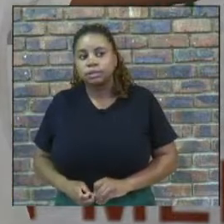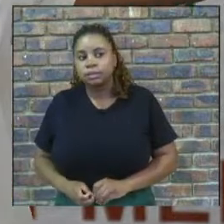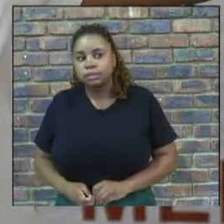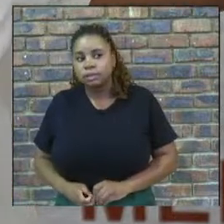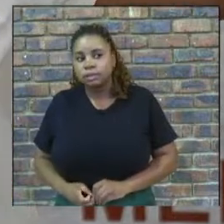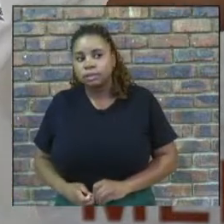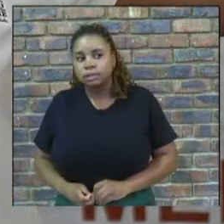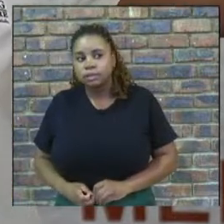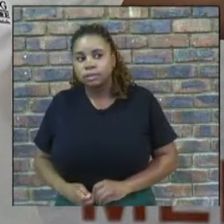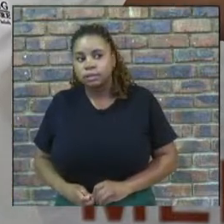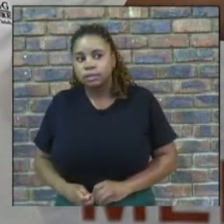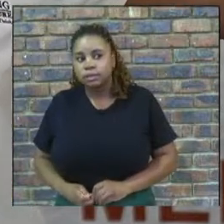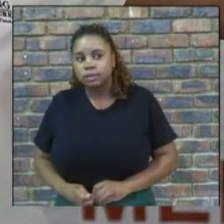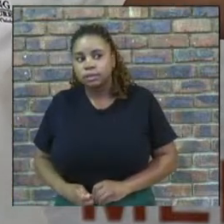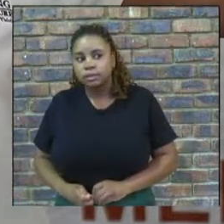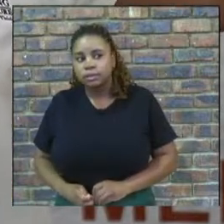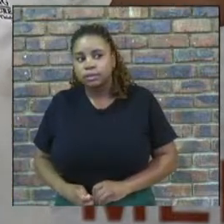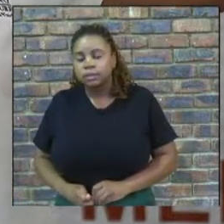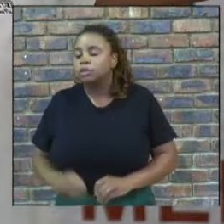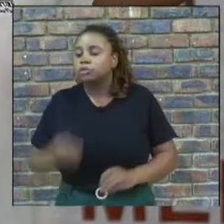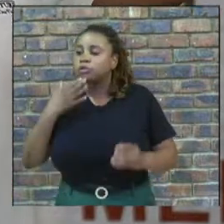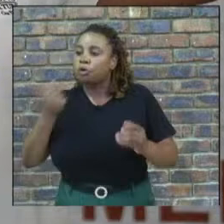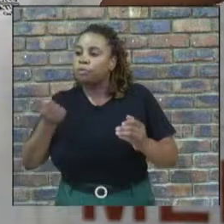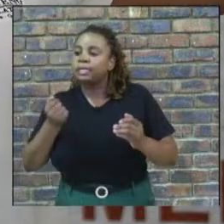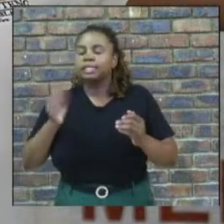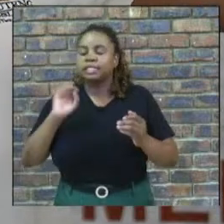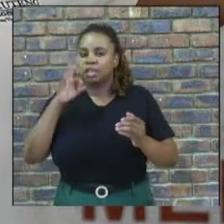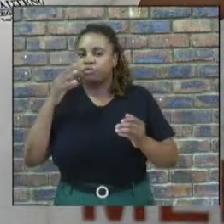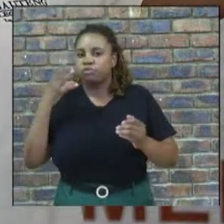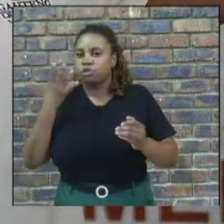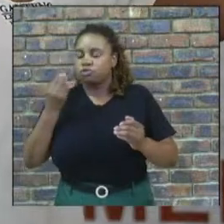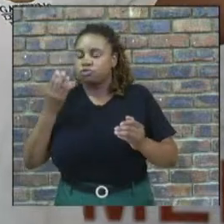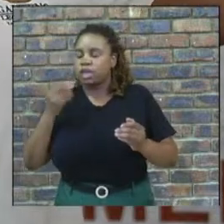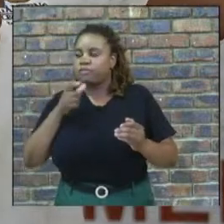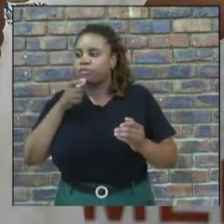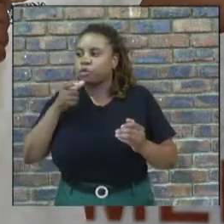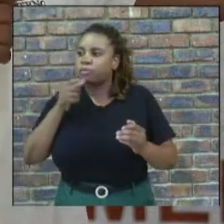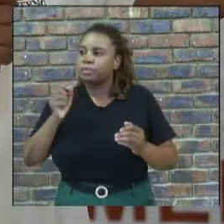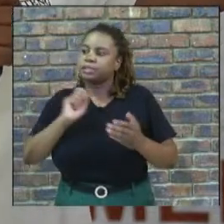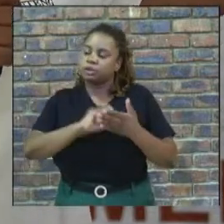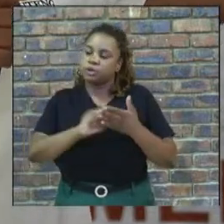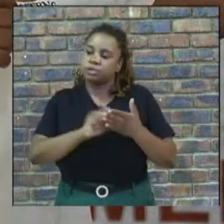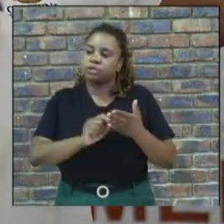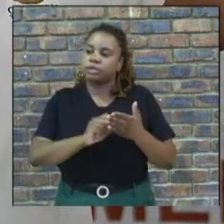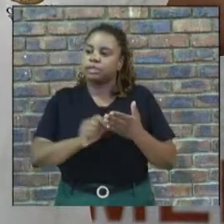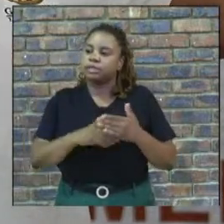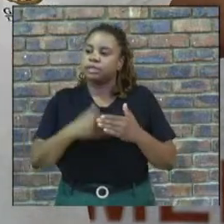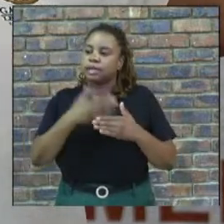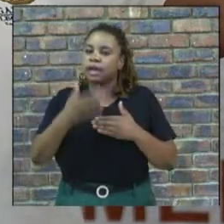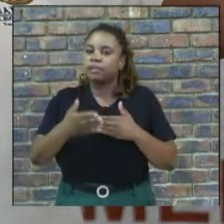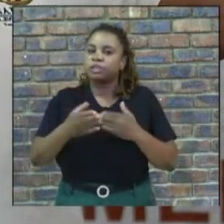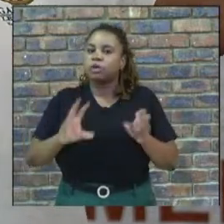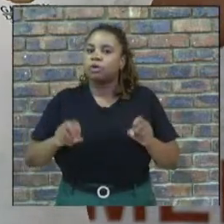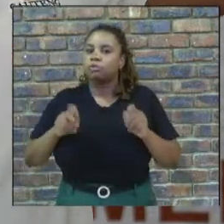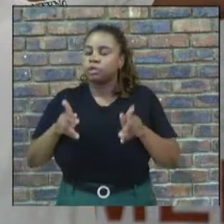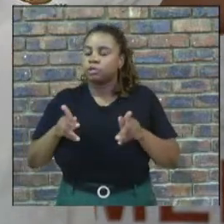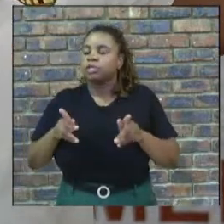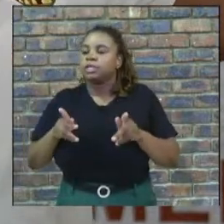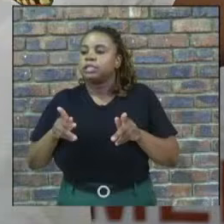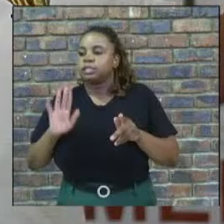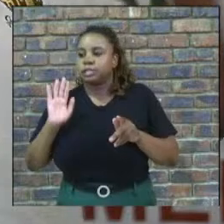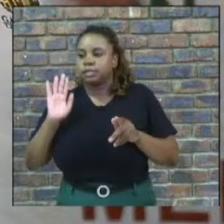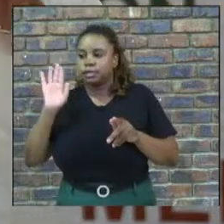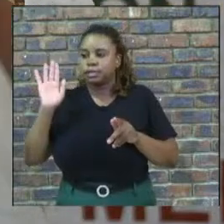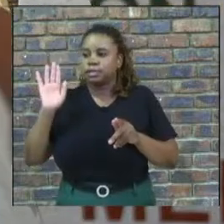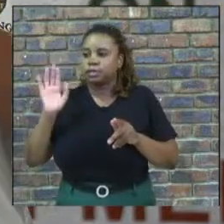so that as soon as Media Polo afeta, Masha, so that as soon as it's done, then you